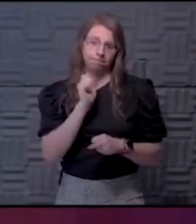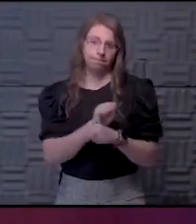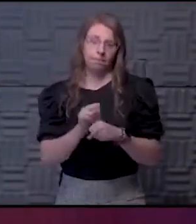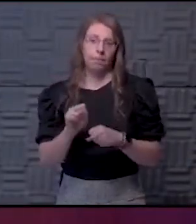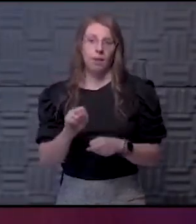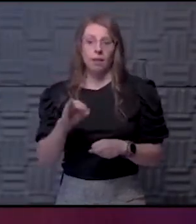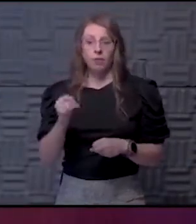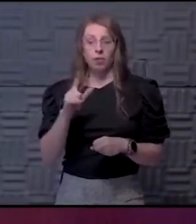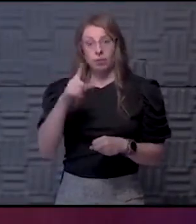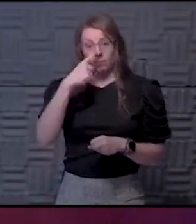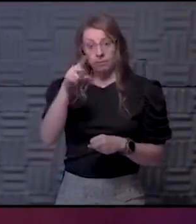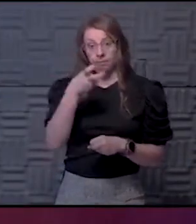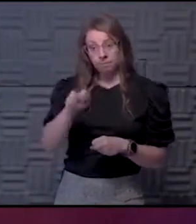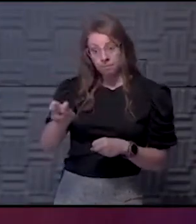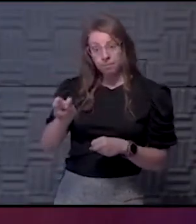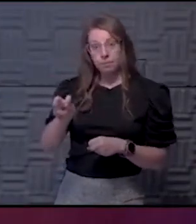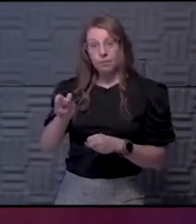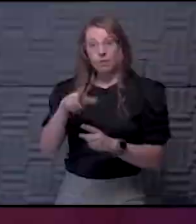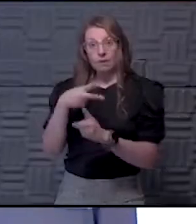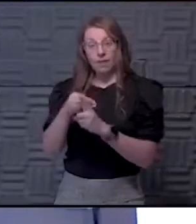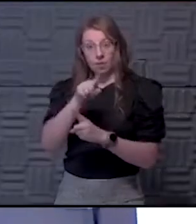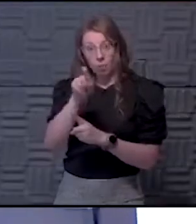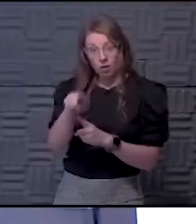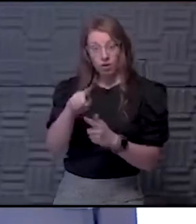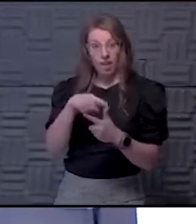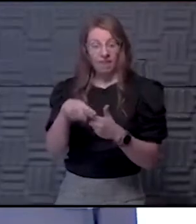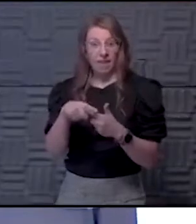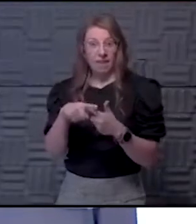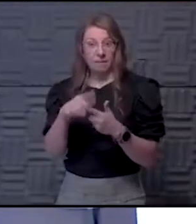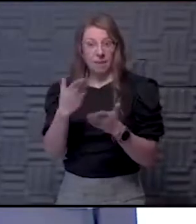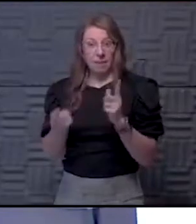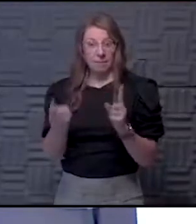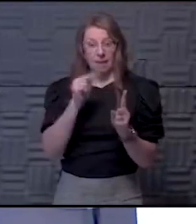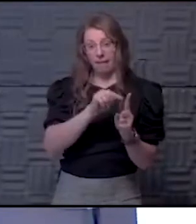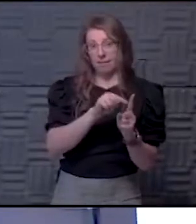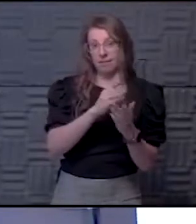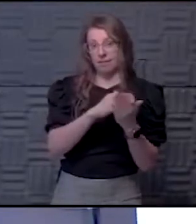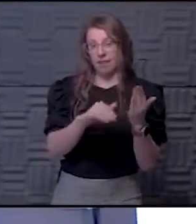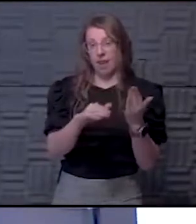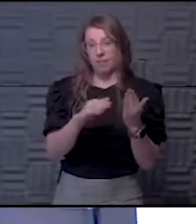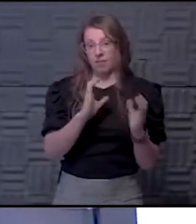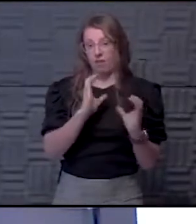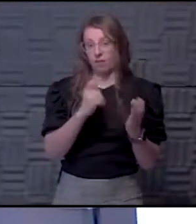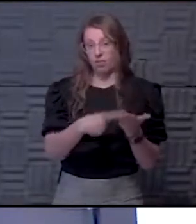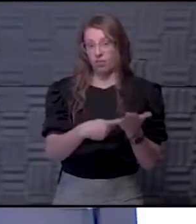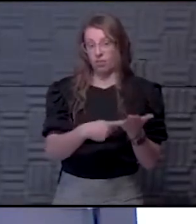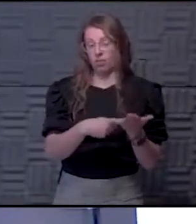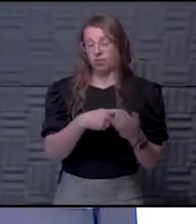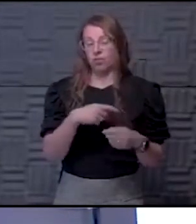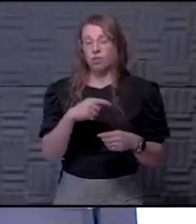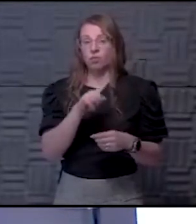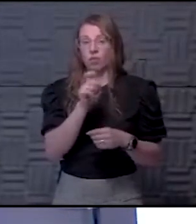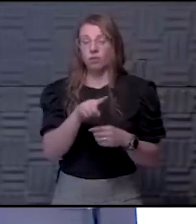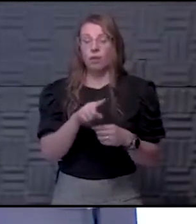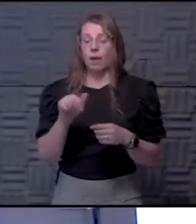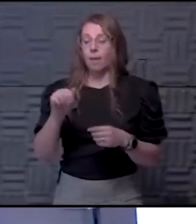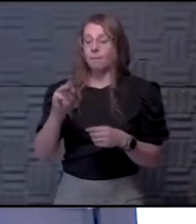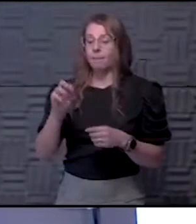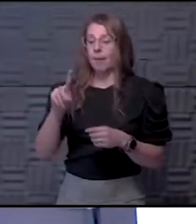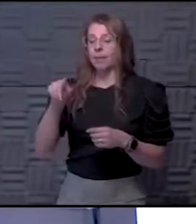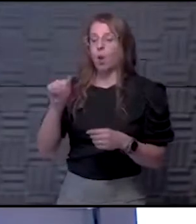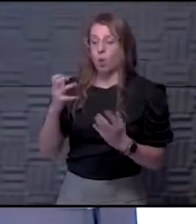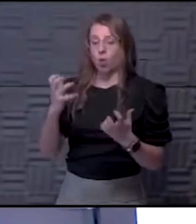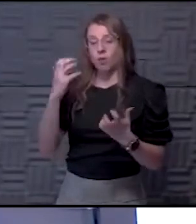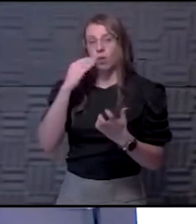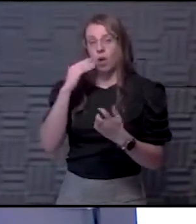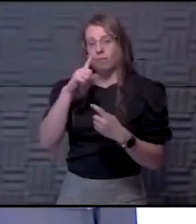Okay, can we transition to some vaccine questions, and then we may get back to some of the conversational questions. But Amanda wants to know, since